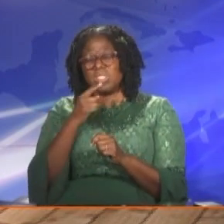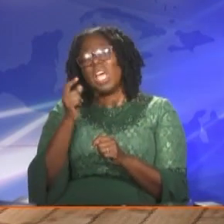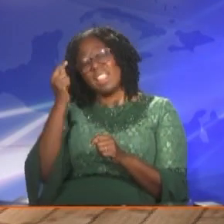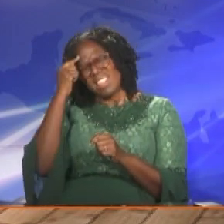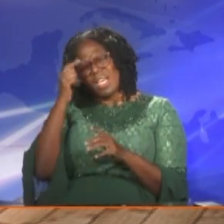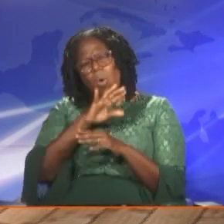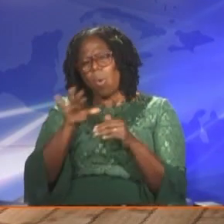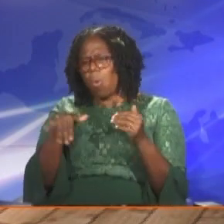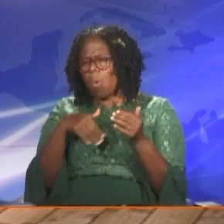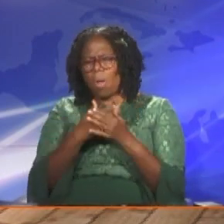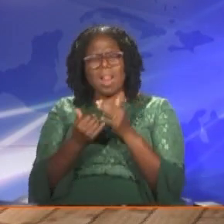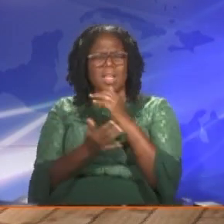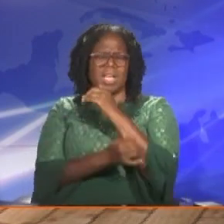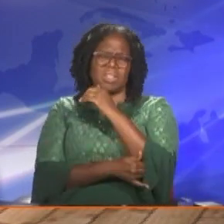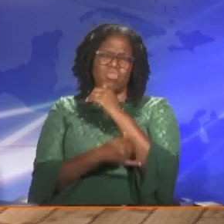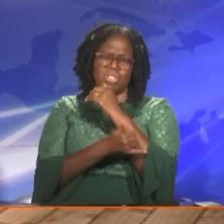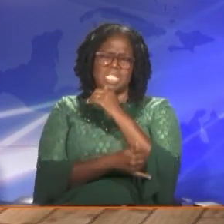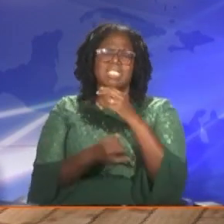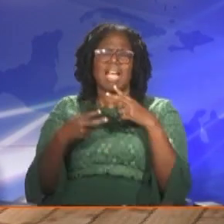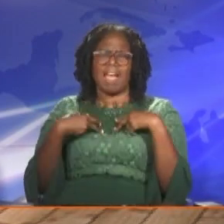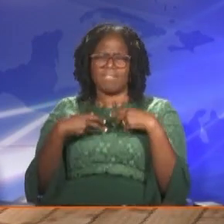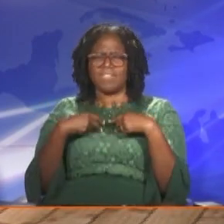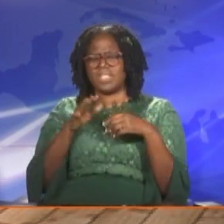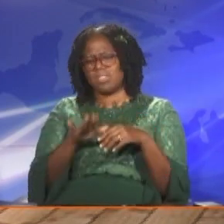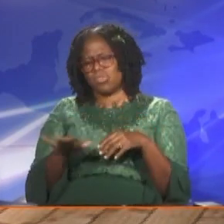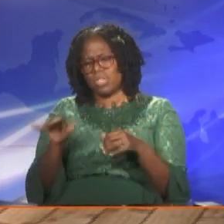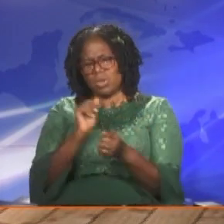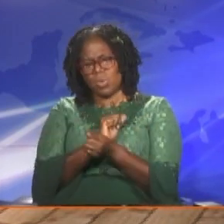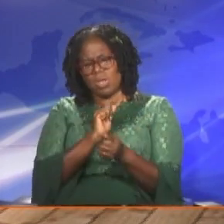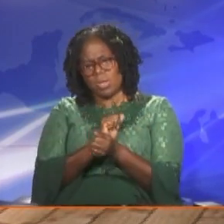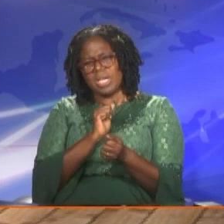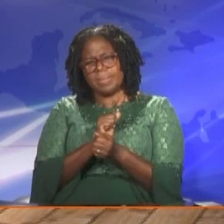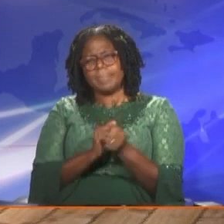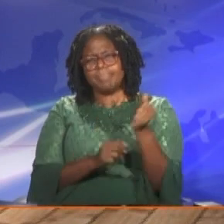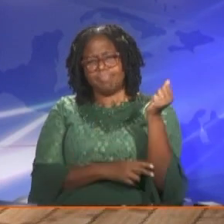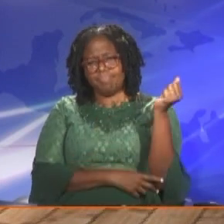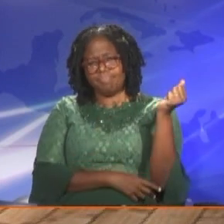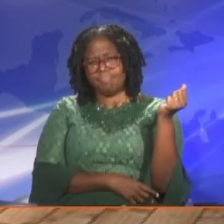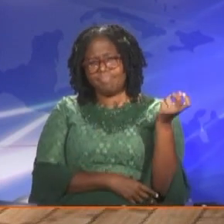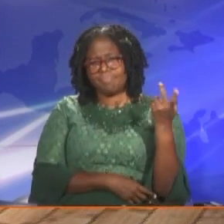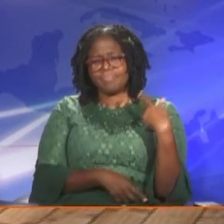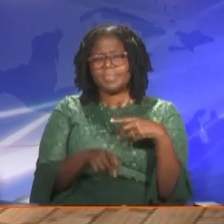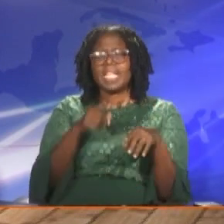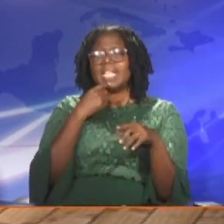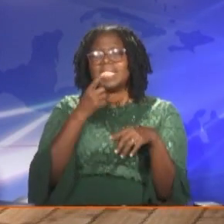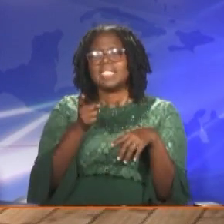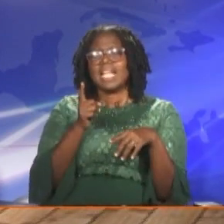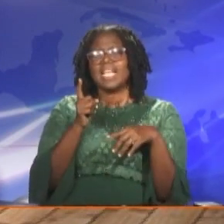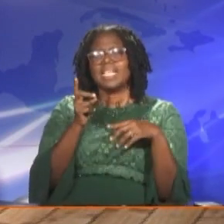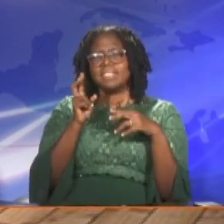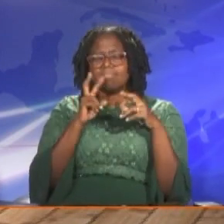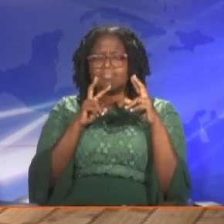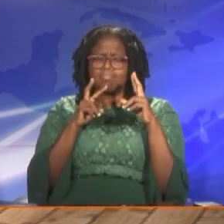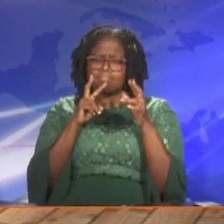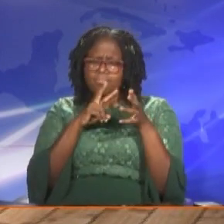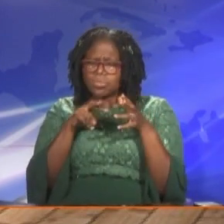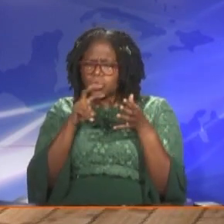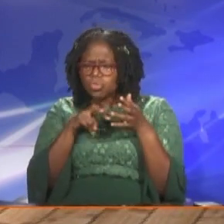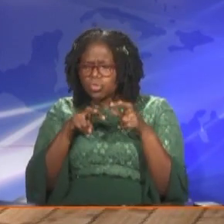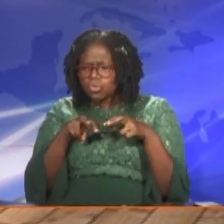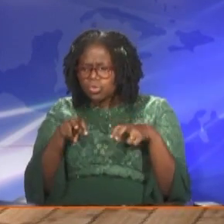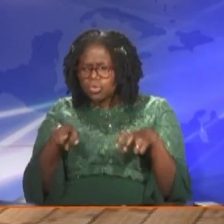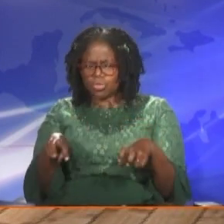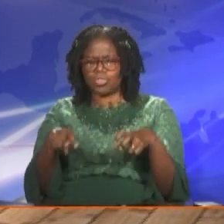labor. If we look at the international statistics, the last global estimates released by the International Labour